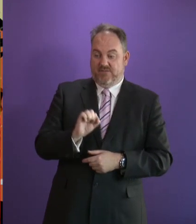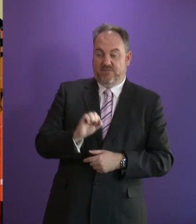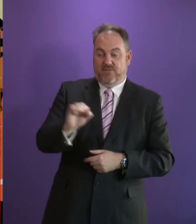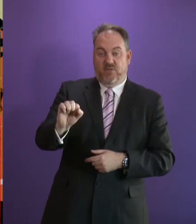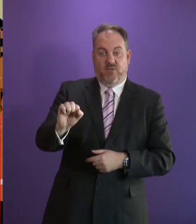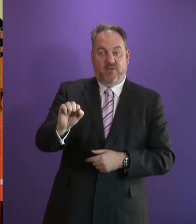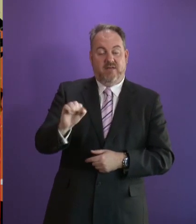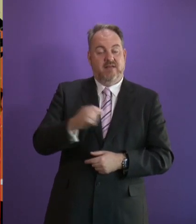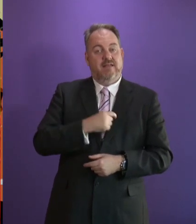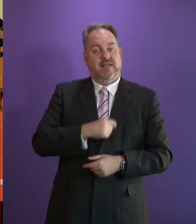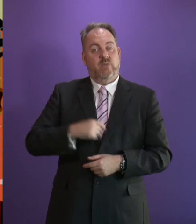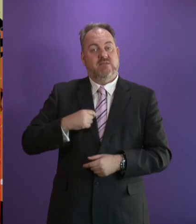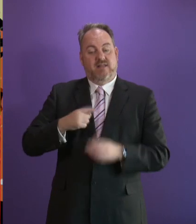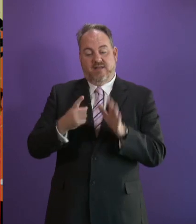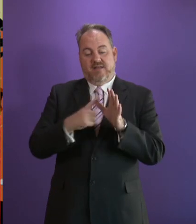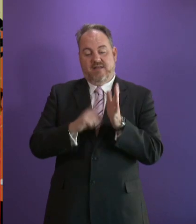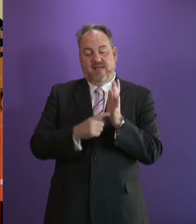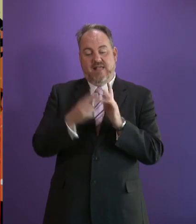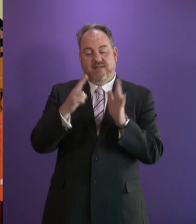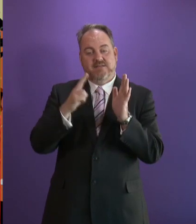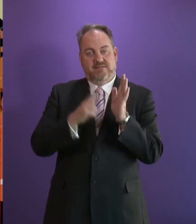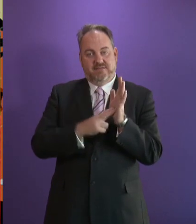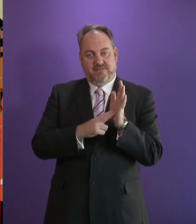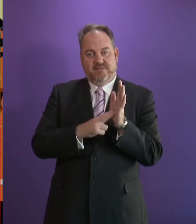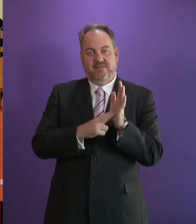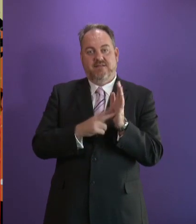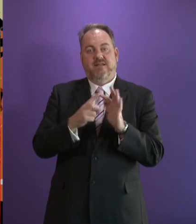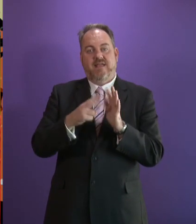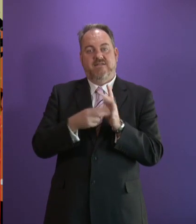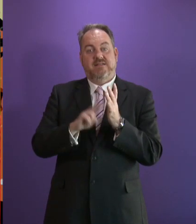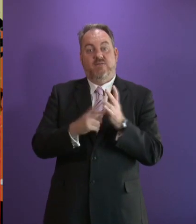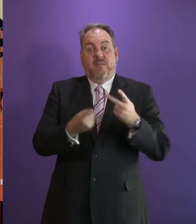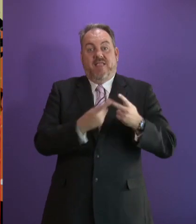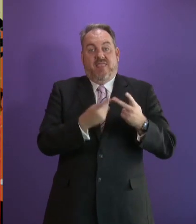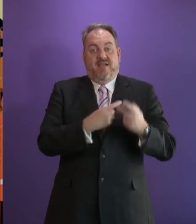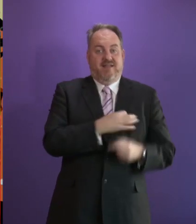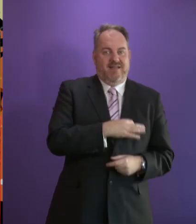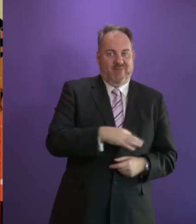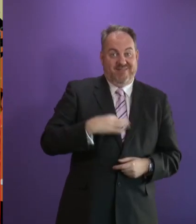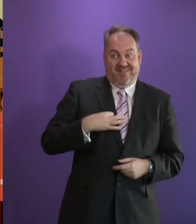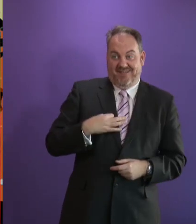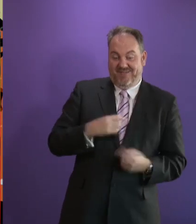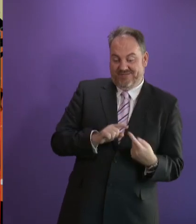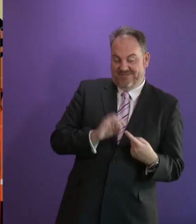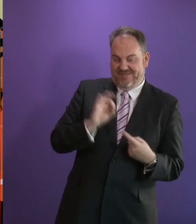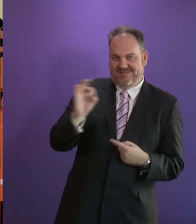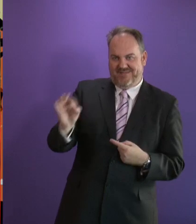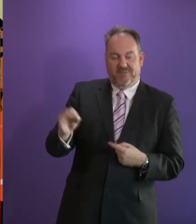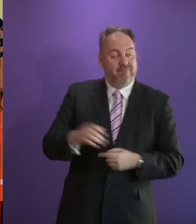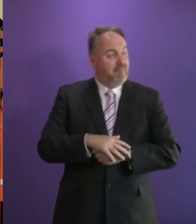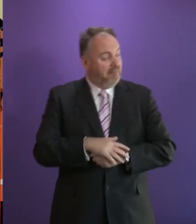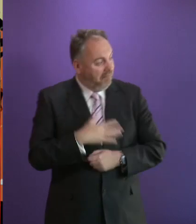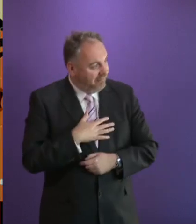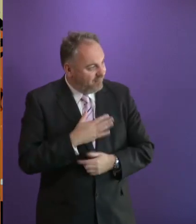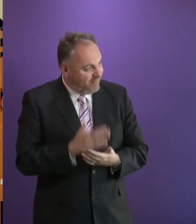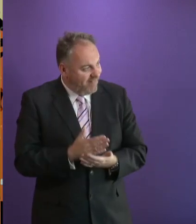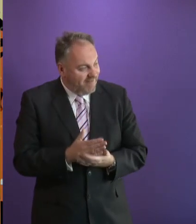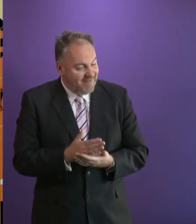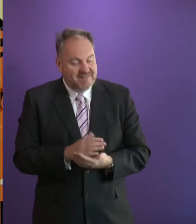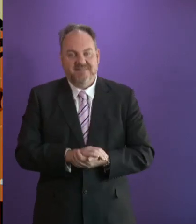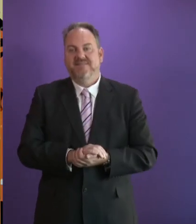Councillor Alison Everson. It's from a fellow councillor. A lot of them.